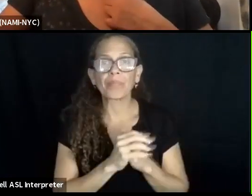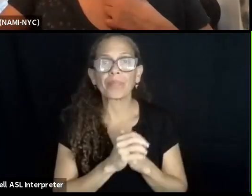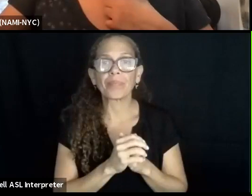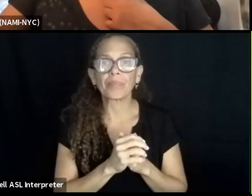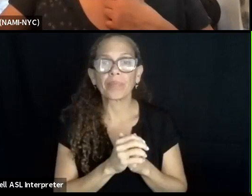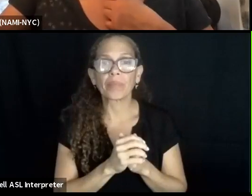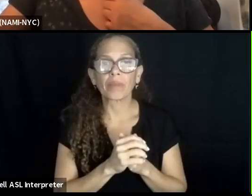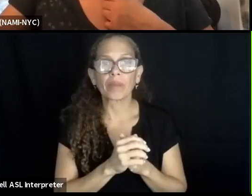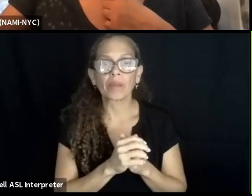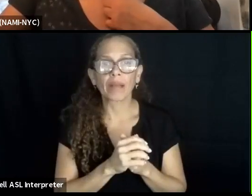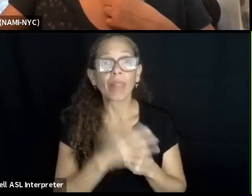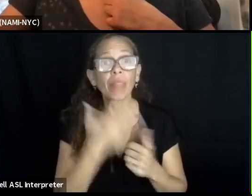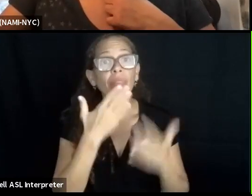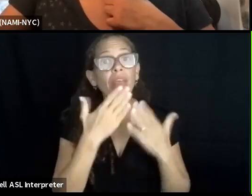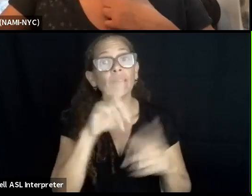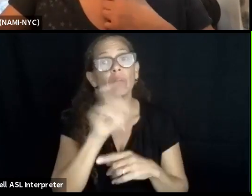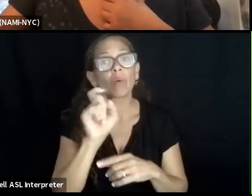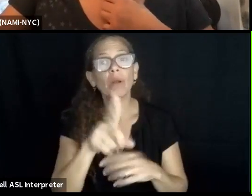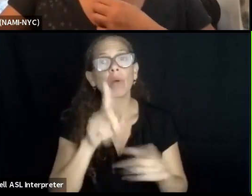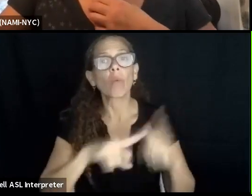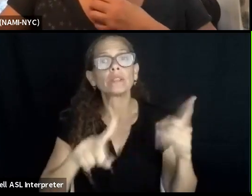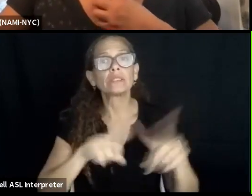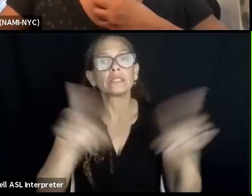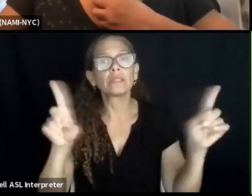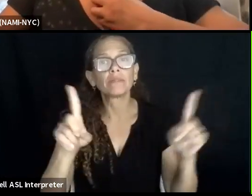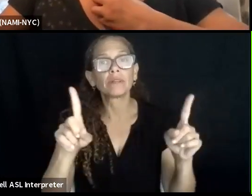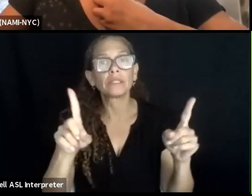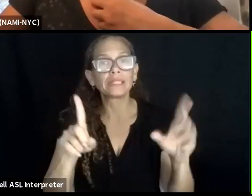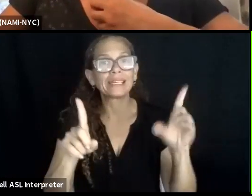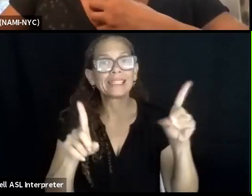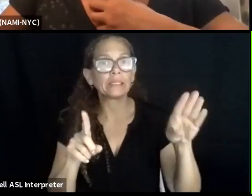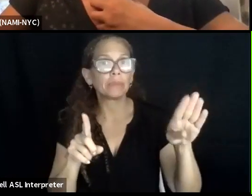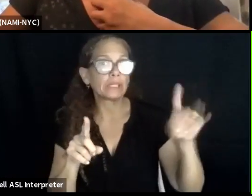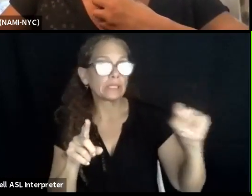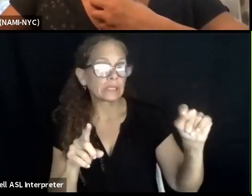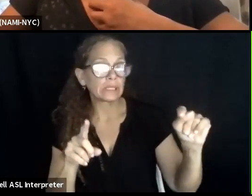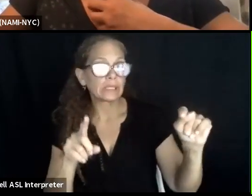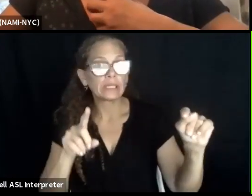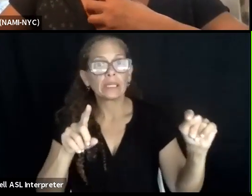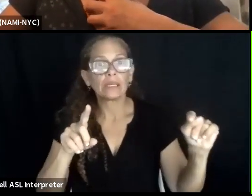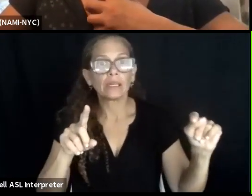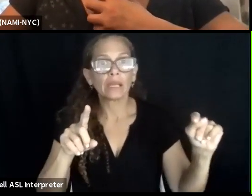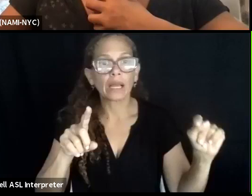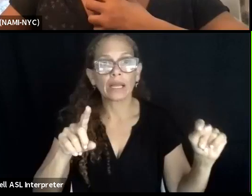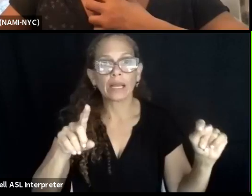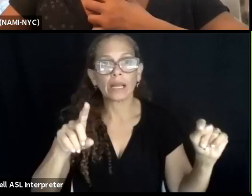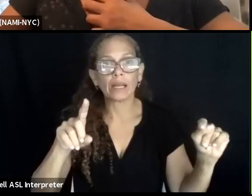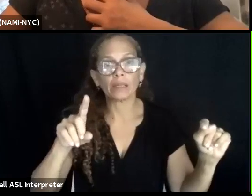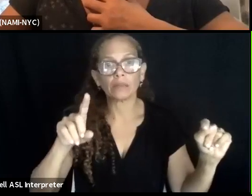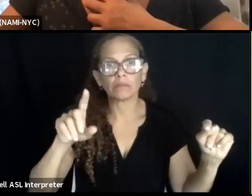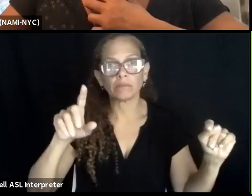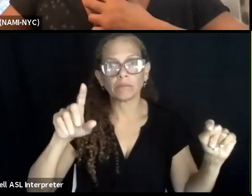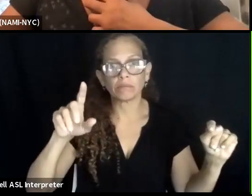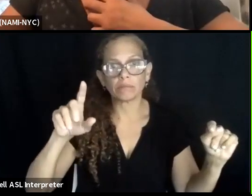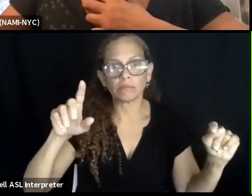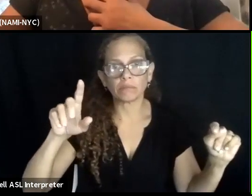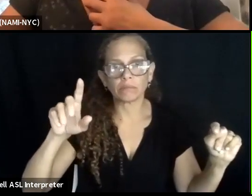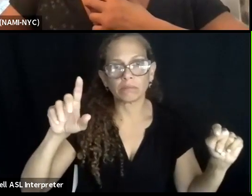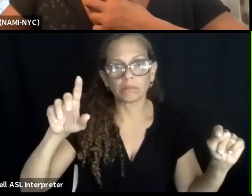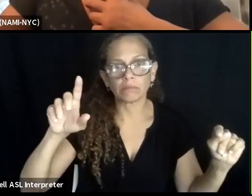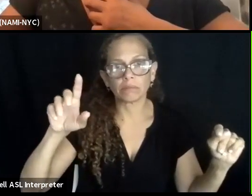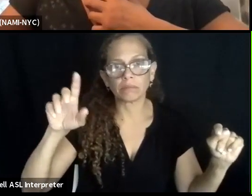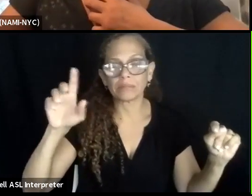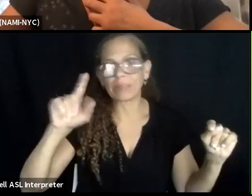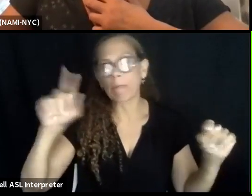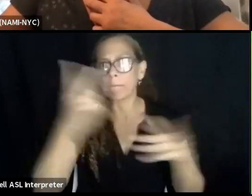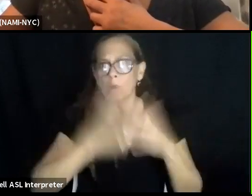So thank you for the questions. The question is, what's the difference between DBT and CBT? Both are pretty skills-based. Both